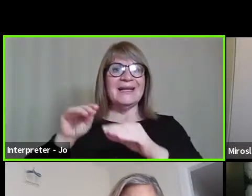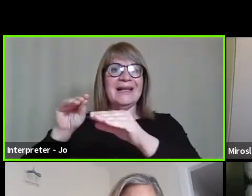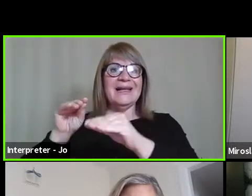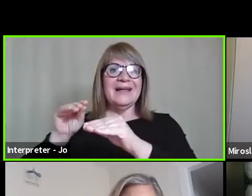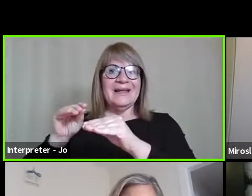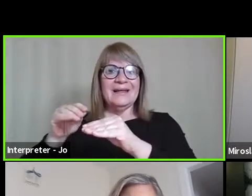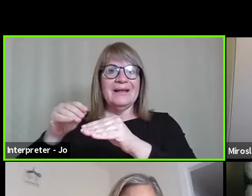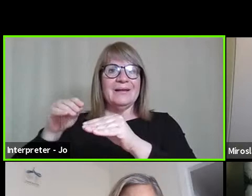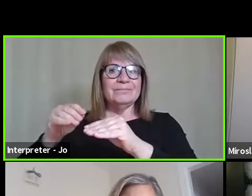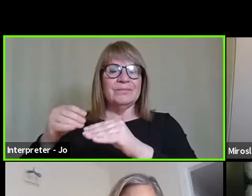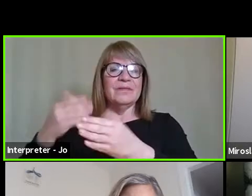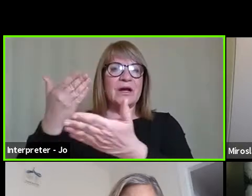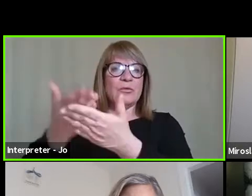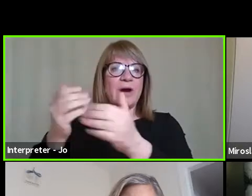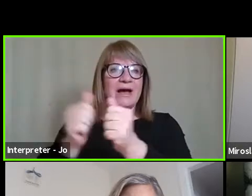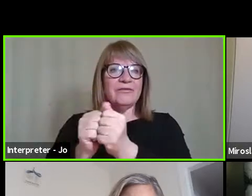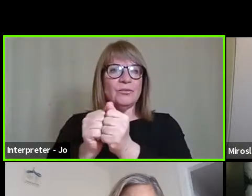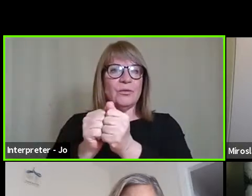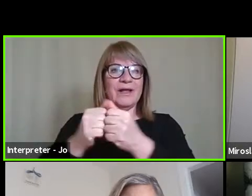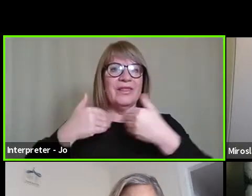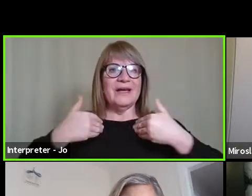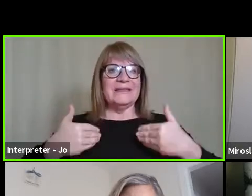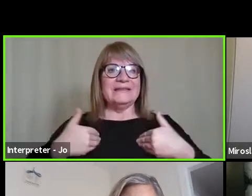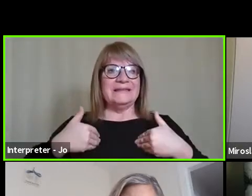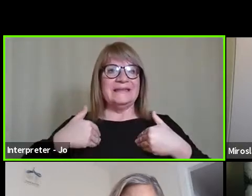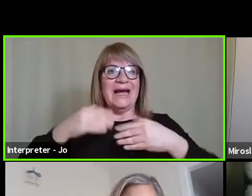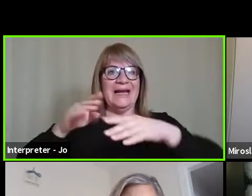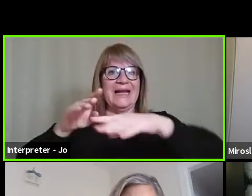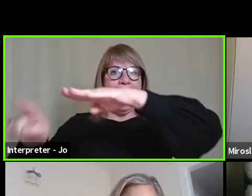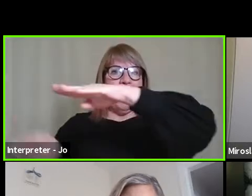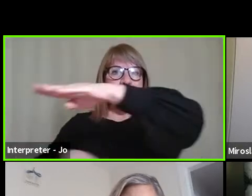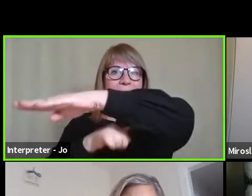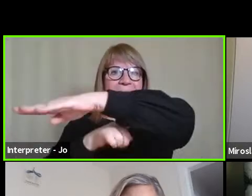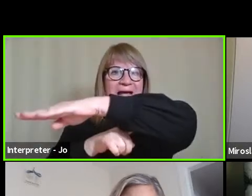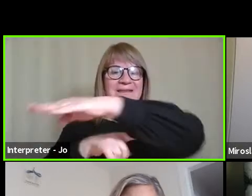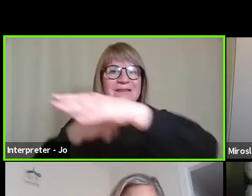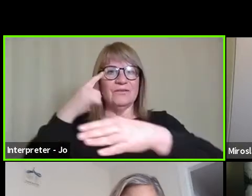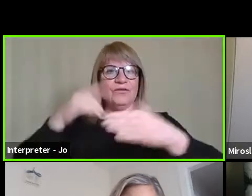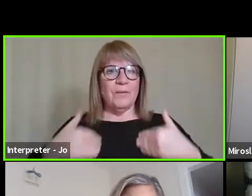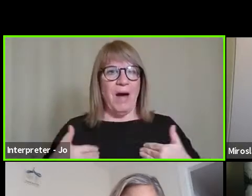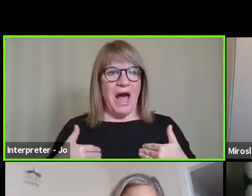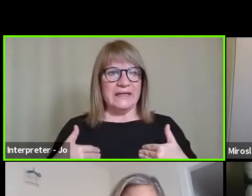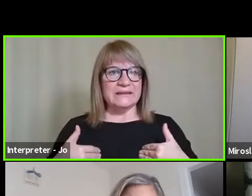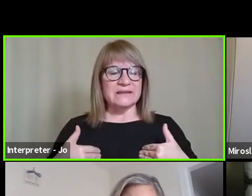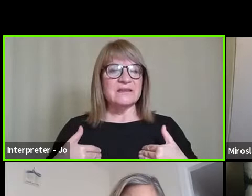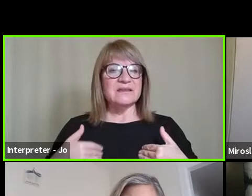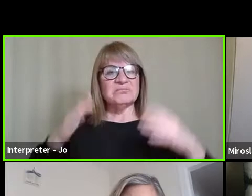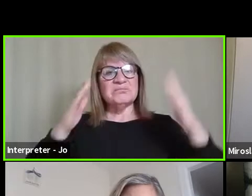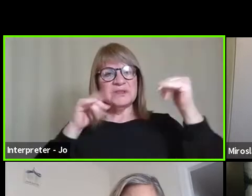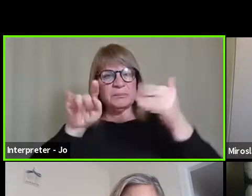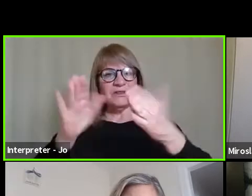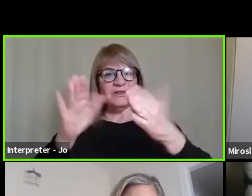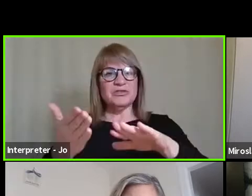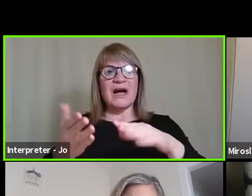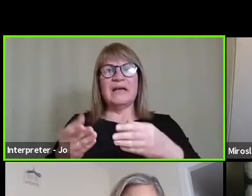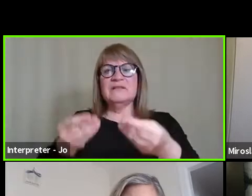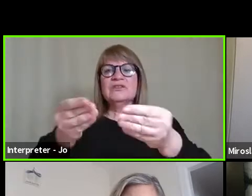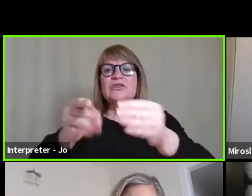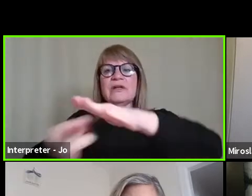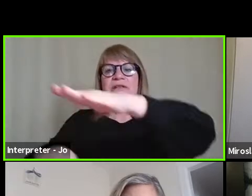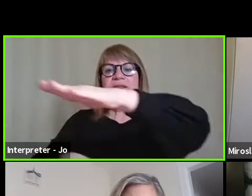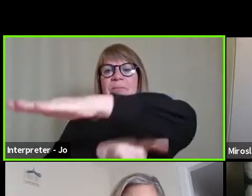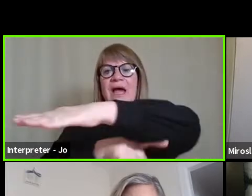of of discardment of the the grief and the trauma that was happening um and again i think it's just one of those